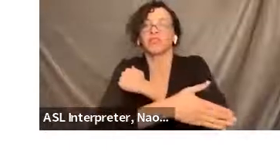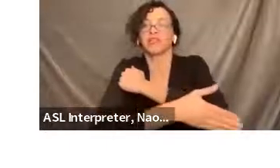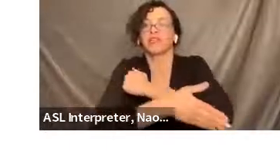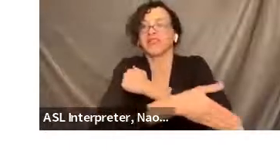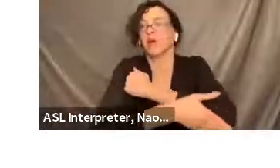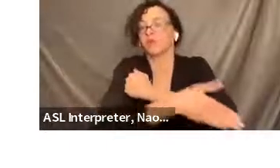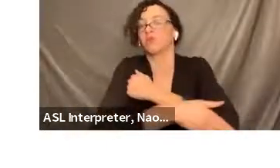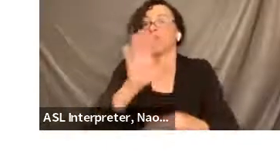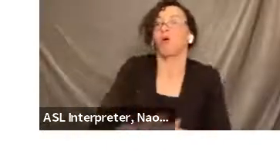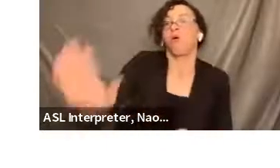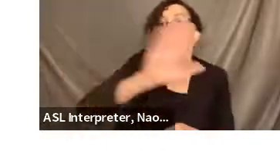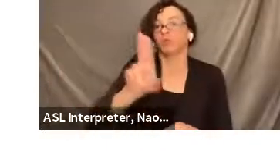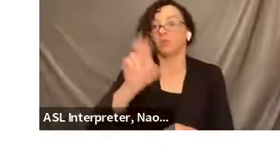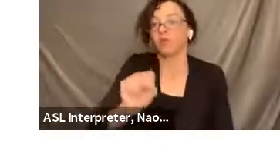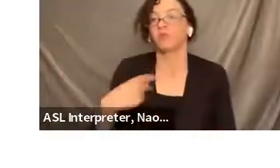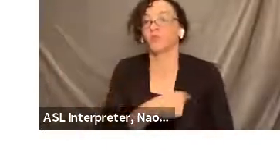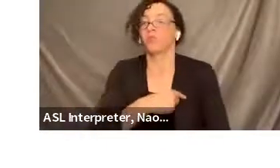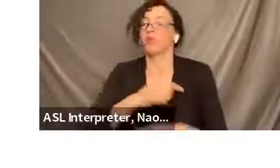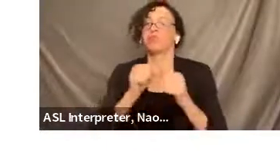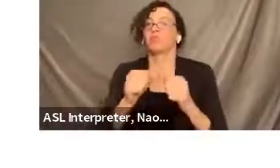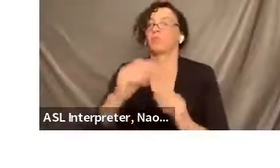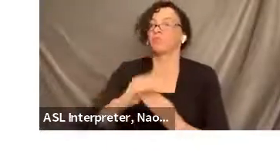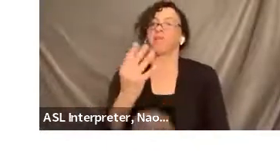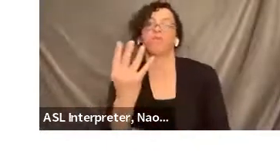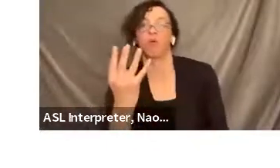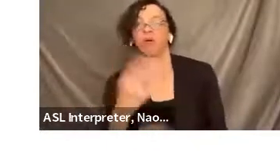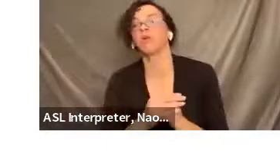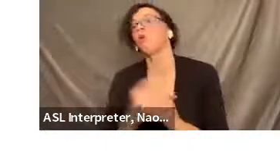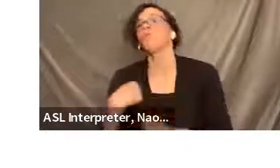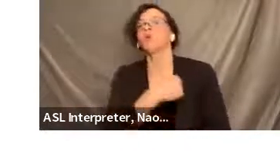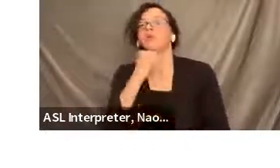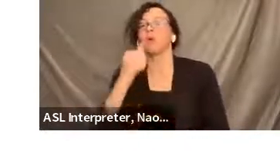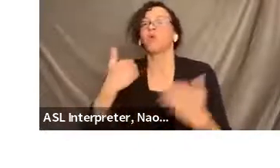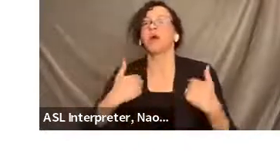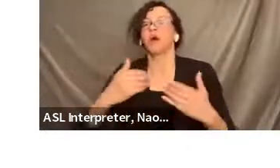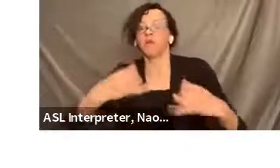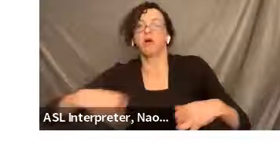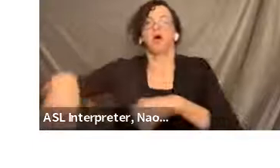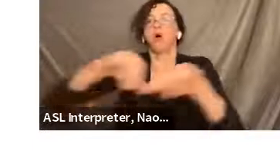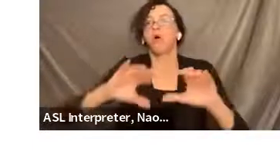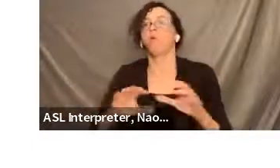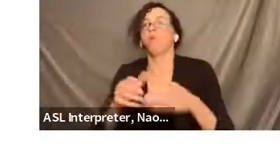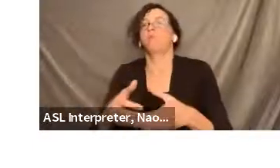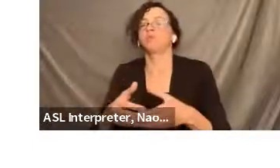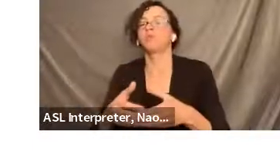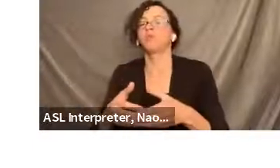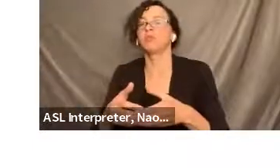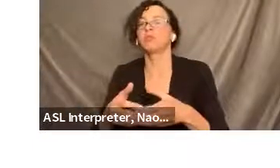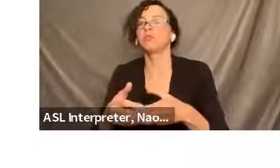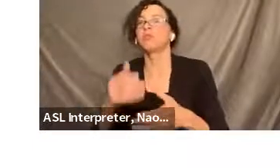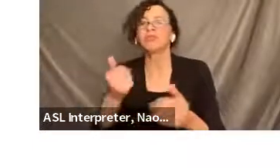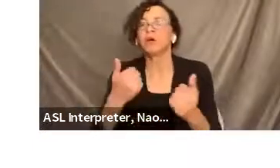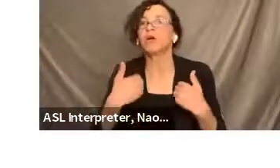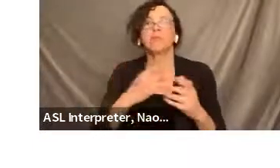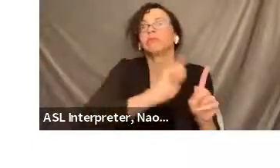don't have a homogeneous environment and population, so many languages, ethnicities, and beliefs, it could be